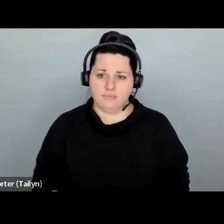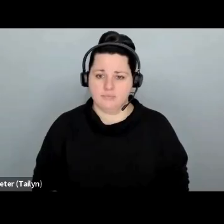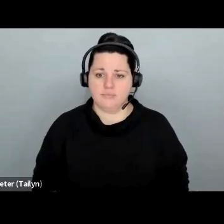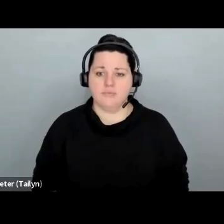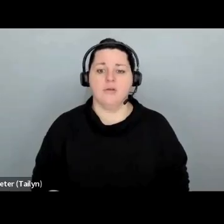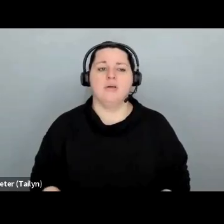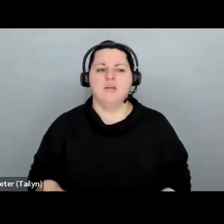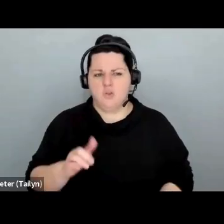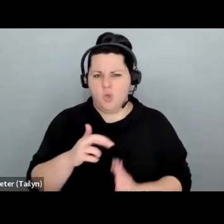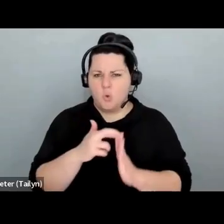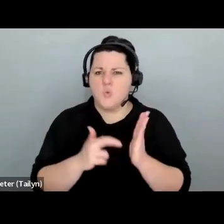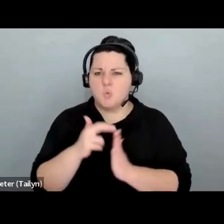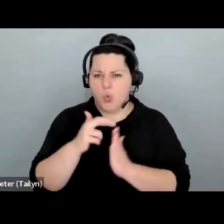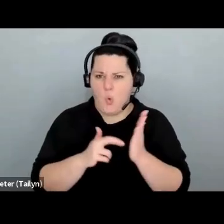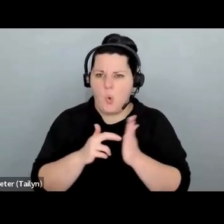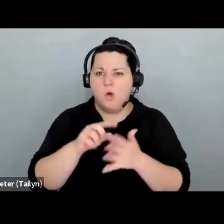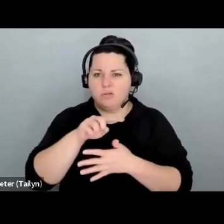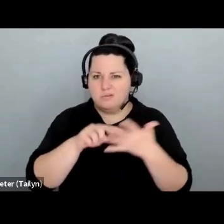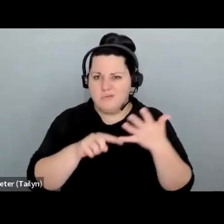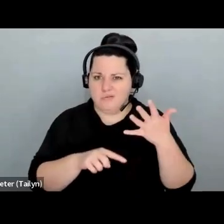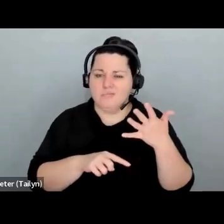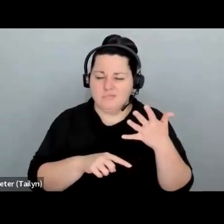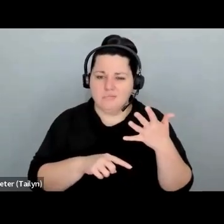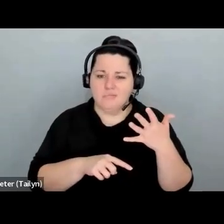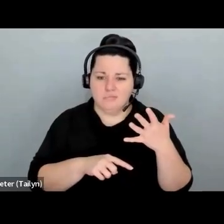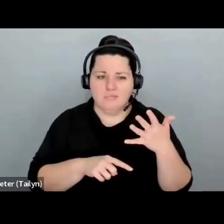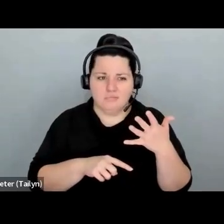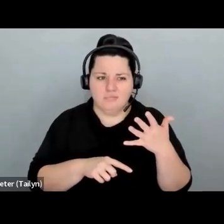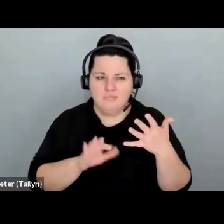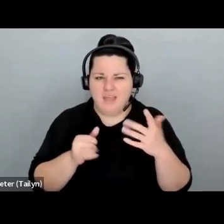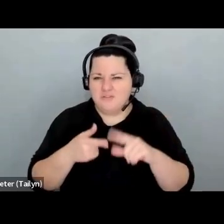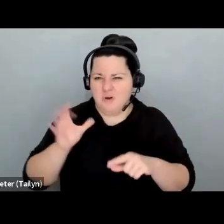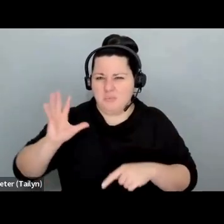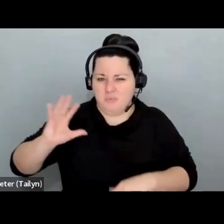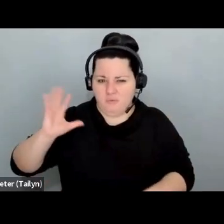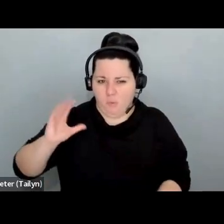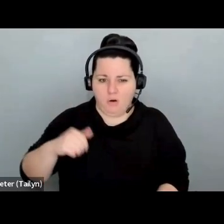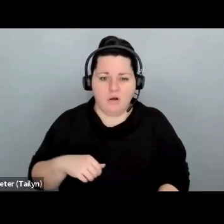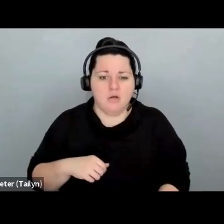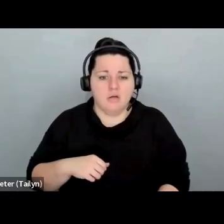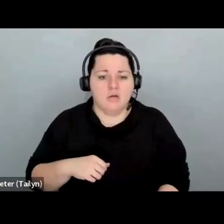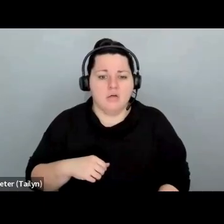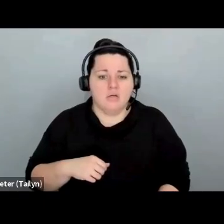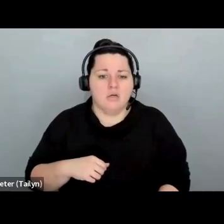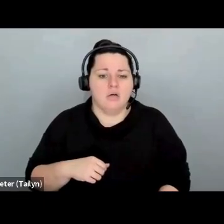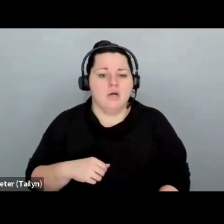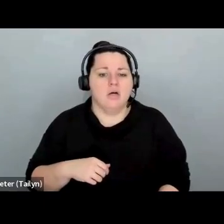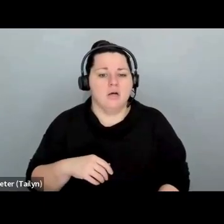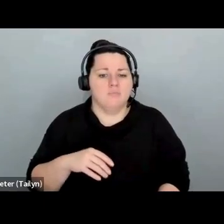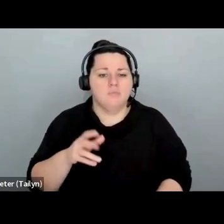So these are the rules in reference from earlier. So Rule